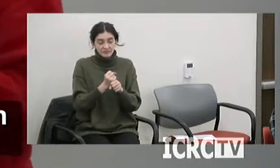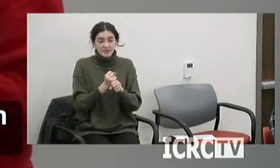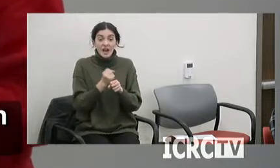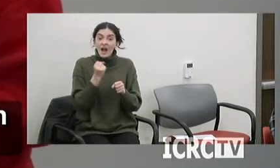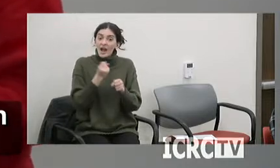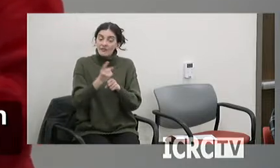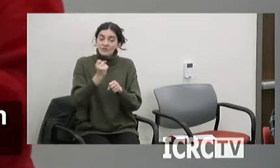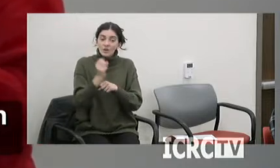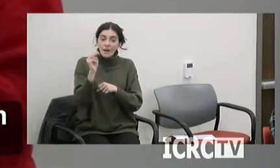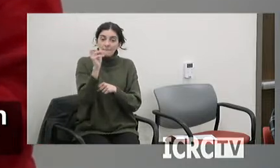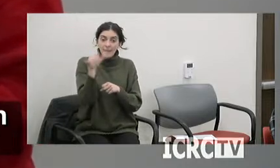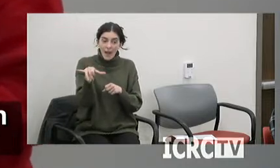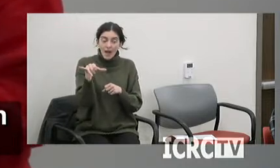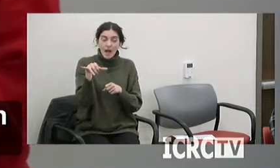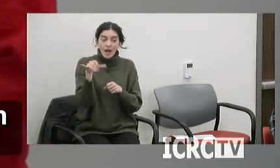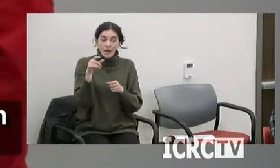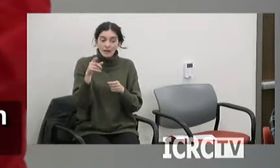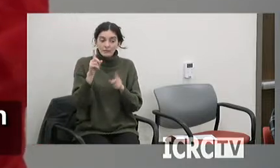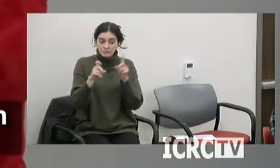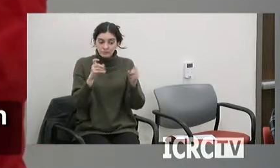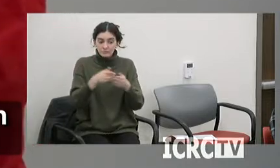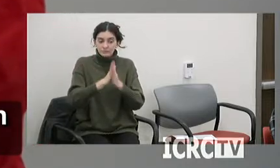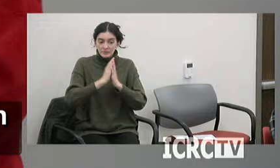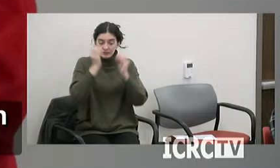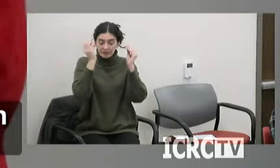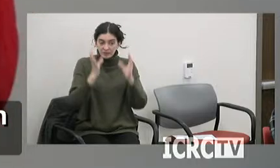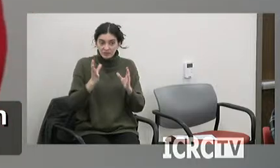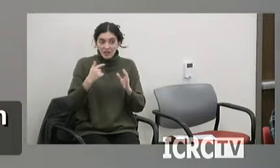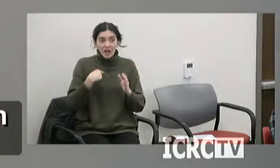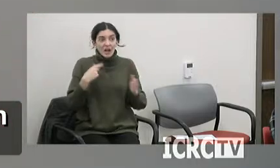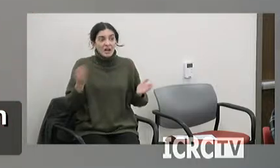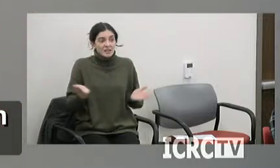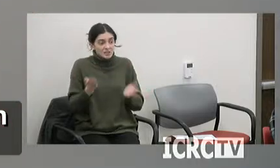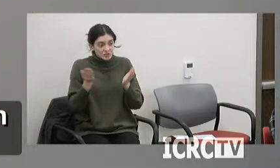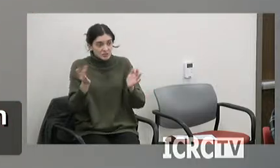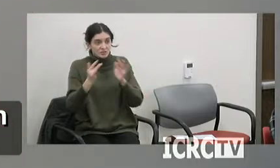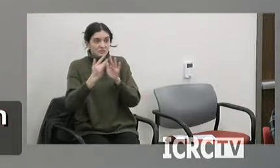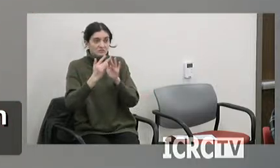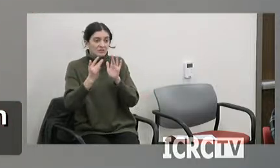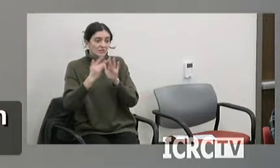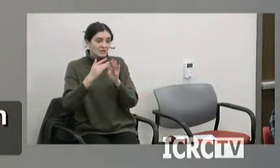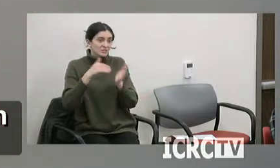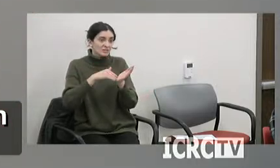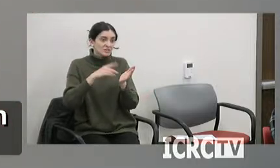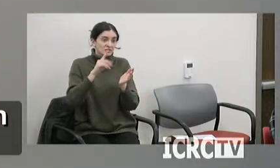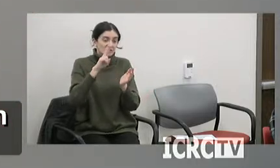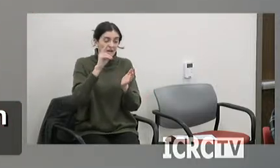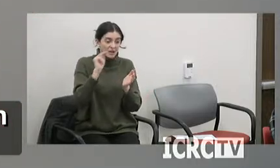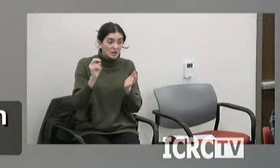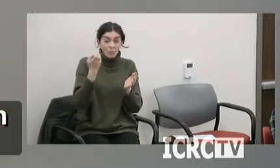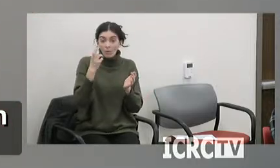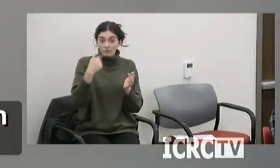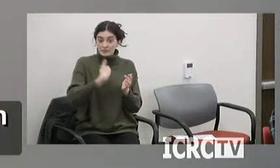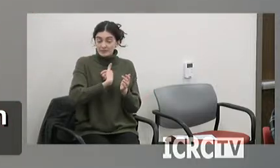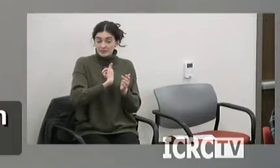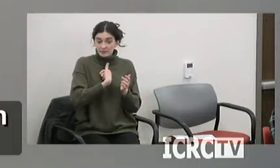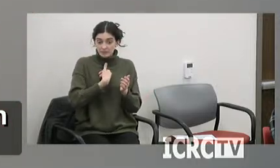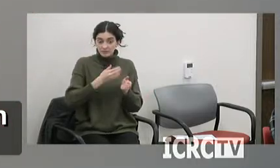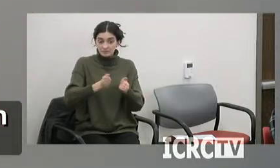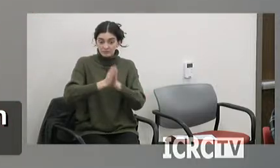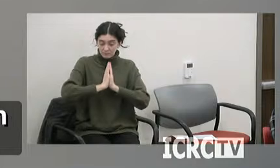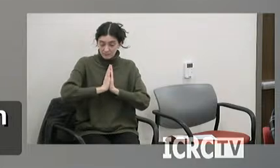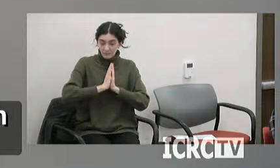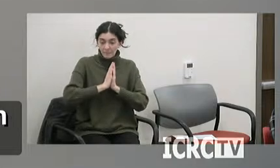year. I encourage them to contact Linza, Dr. Dunn, or myself if it's something that they have questions